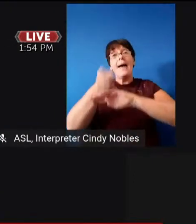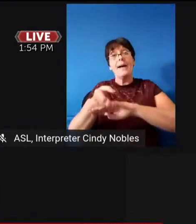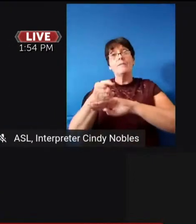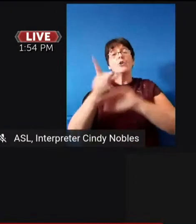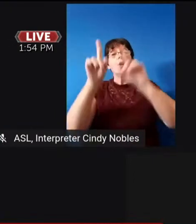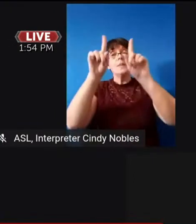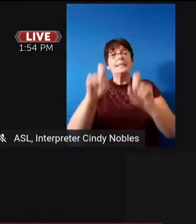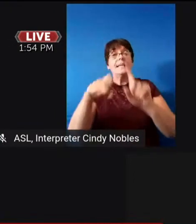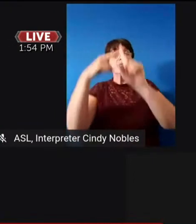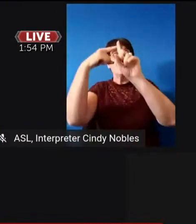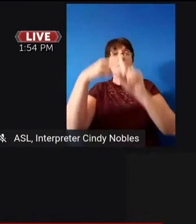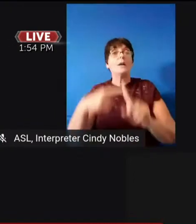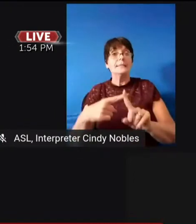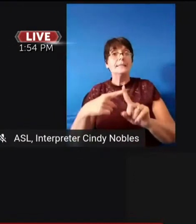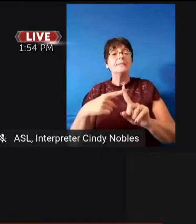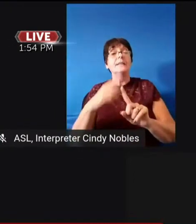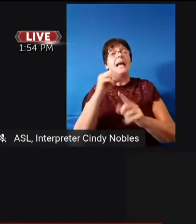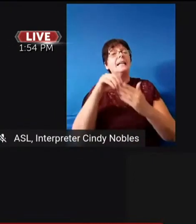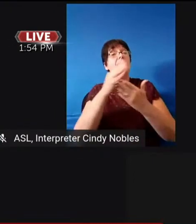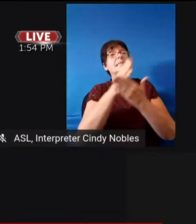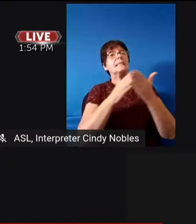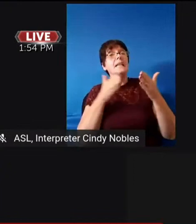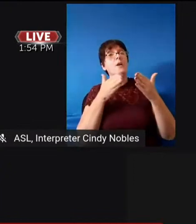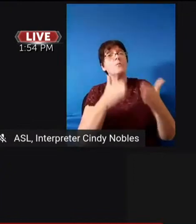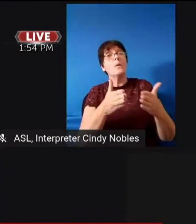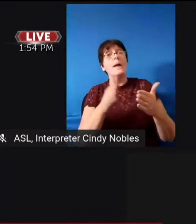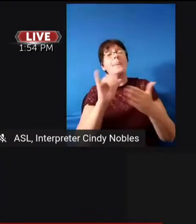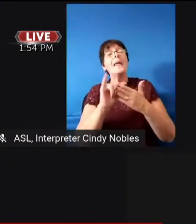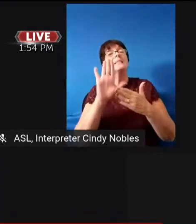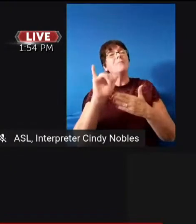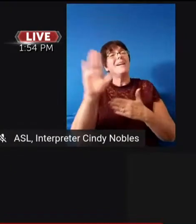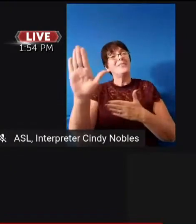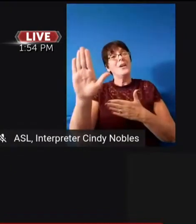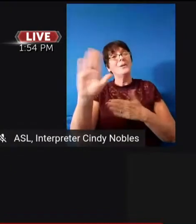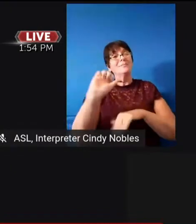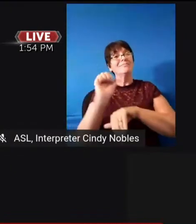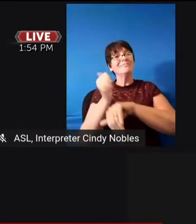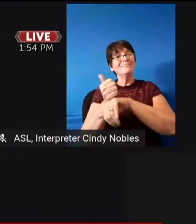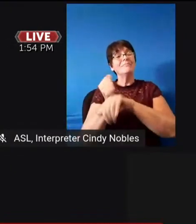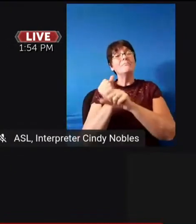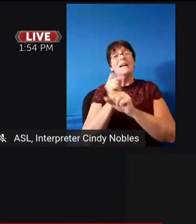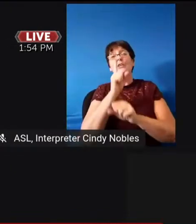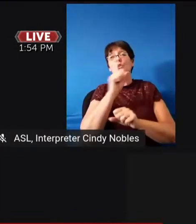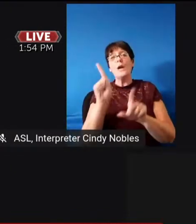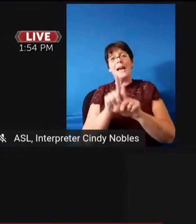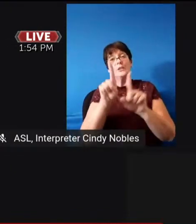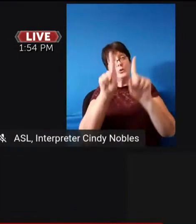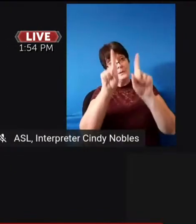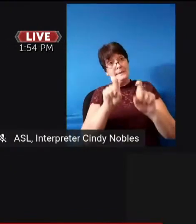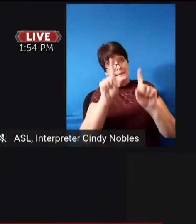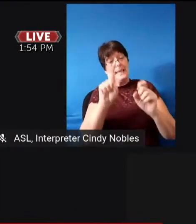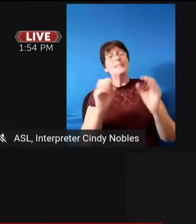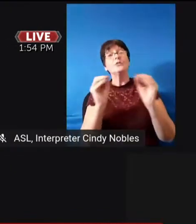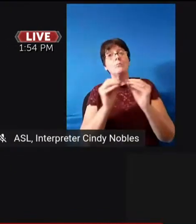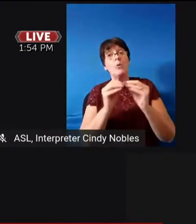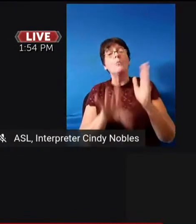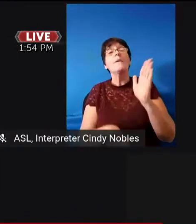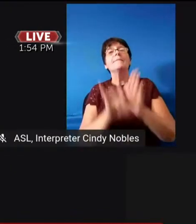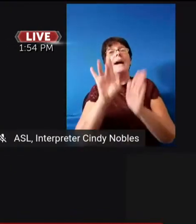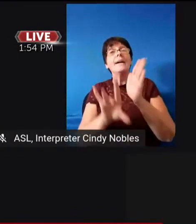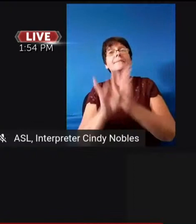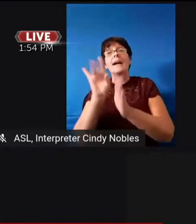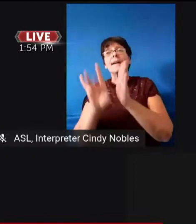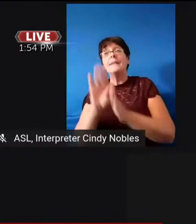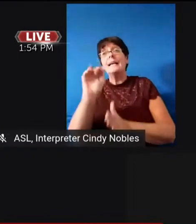test positivity. And in some ways that's by design, so that we ensure that as you test more, we find those cases,